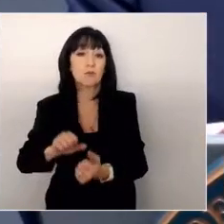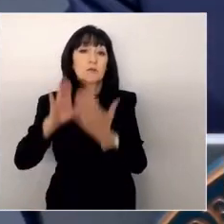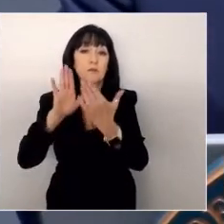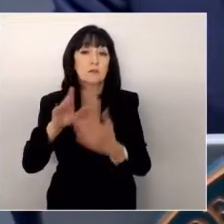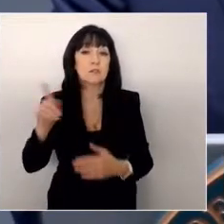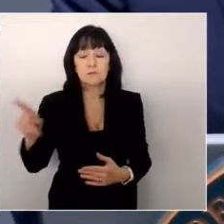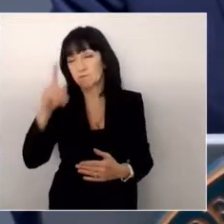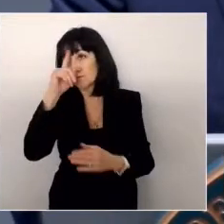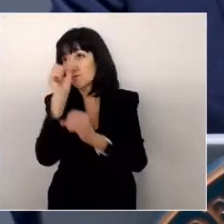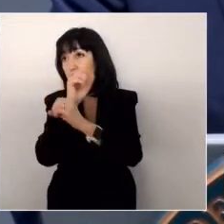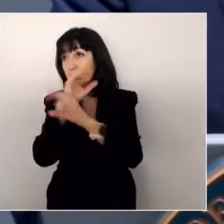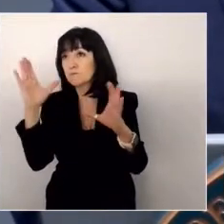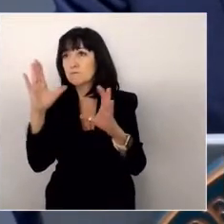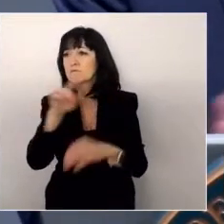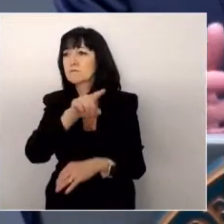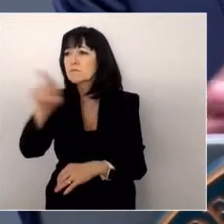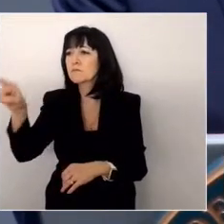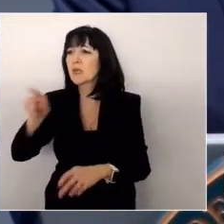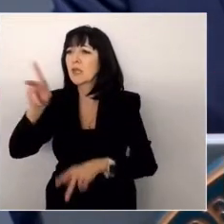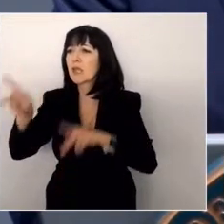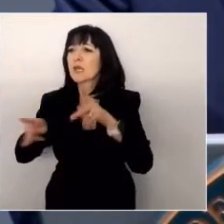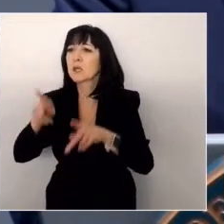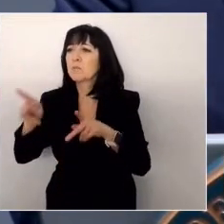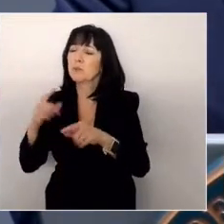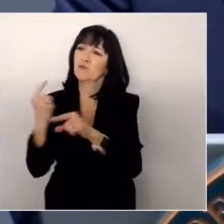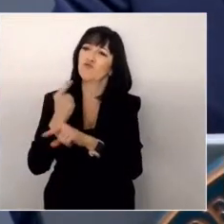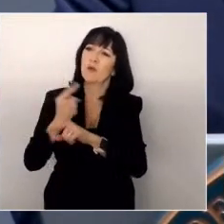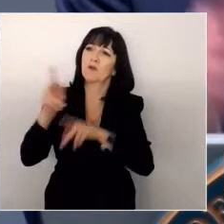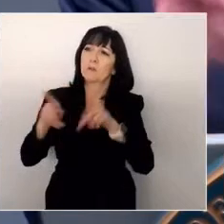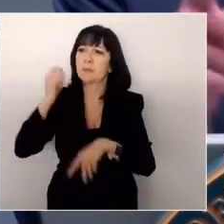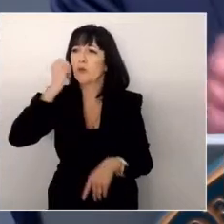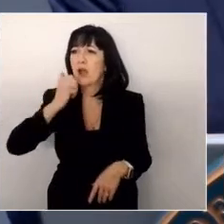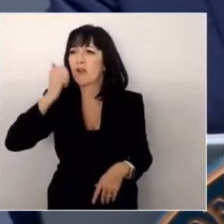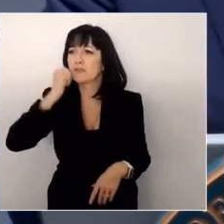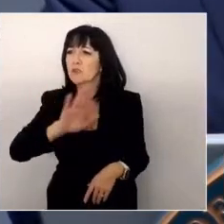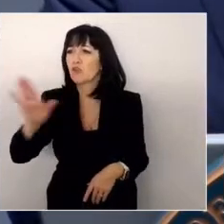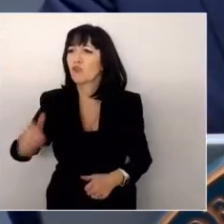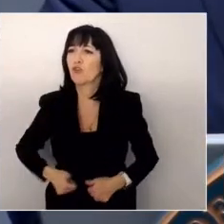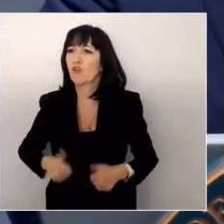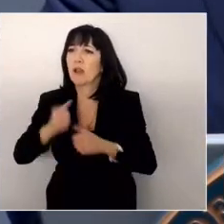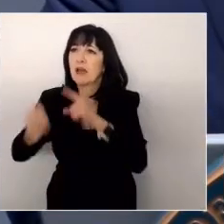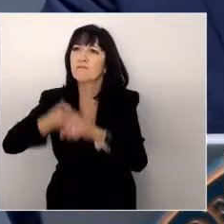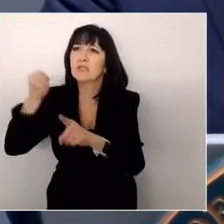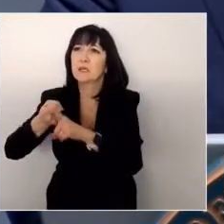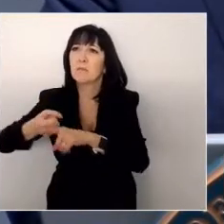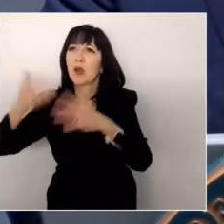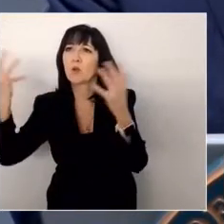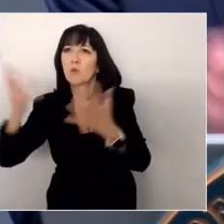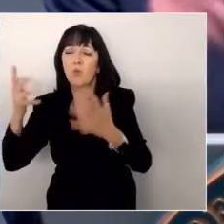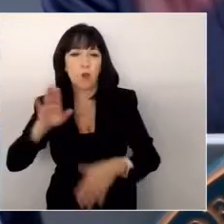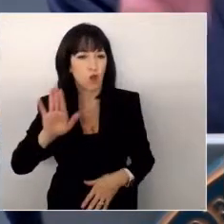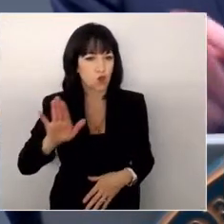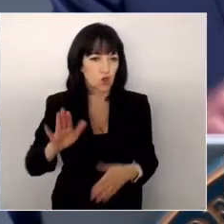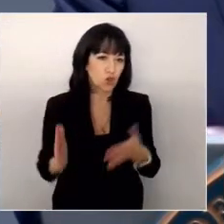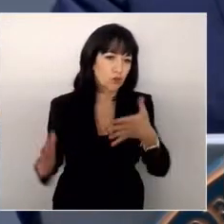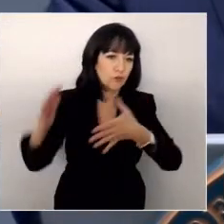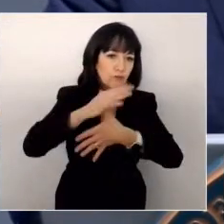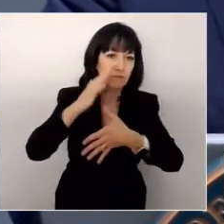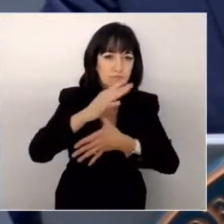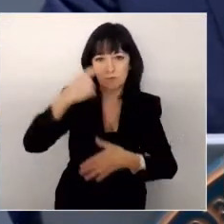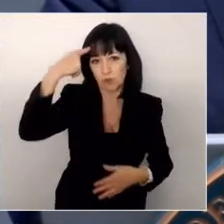affect people's everyday lives, ordinary folk. And another thing you could count on was that when she made